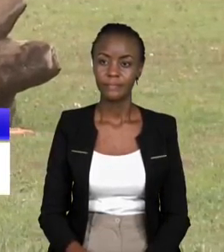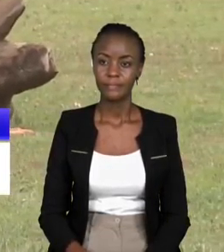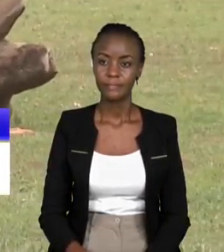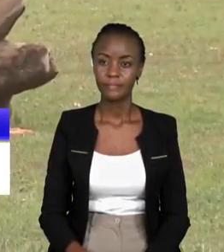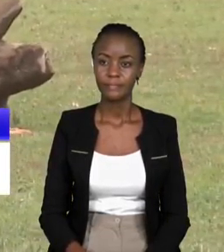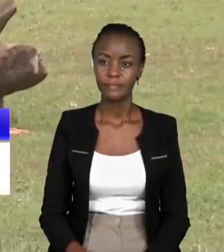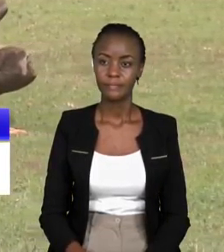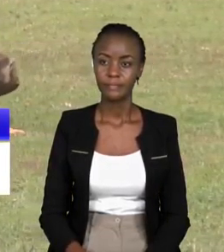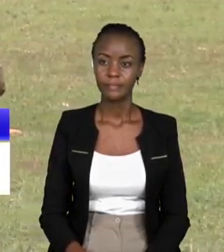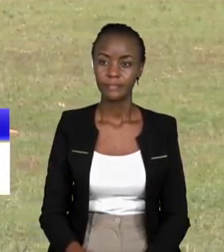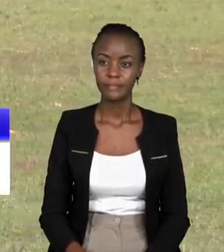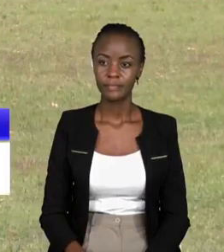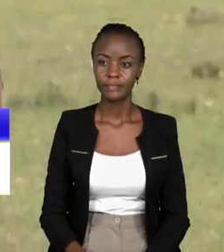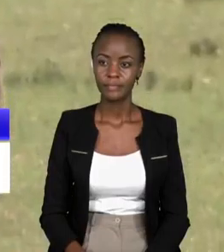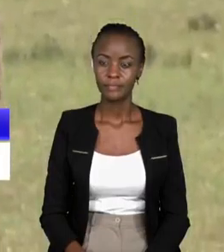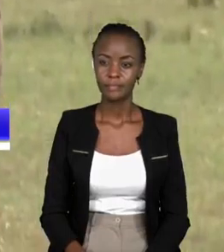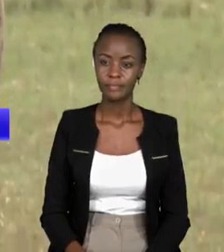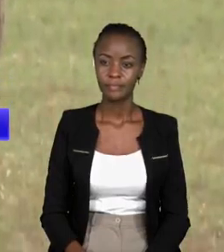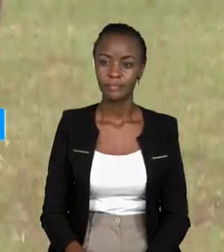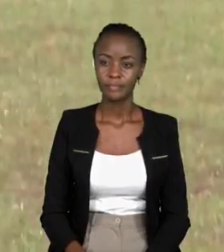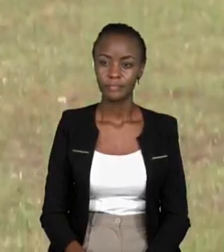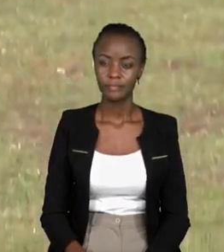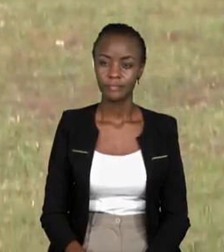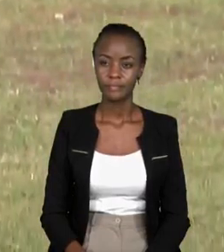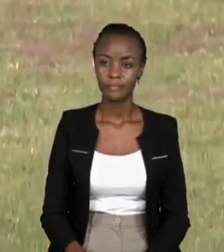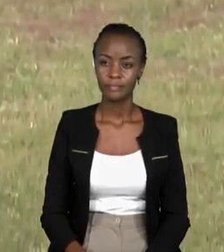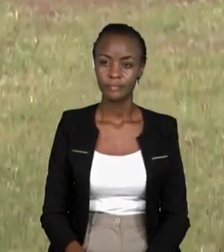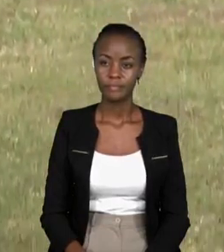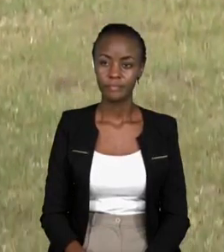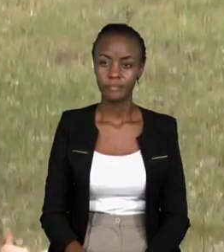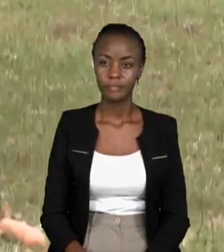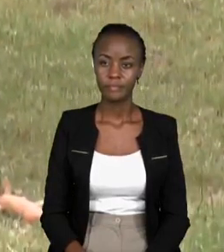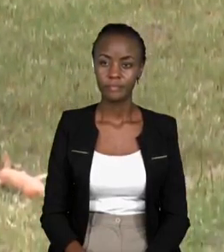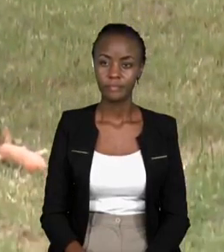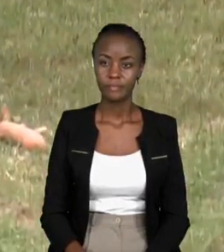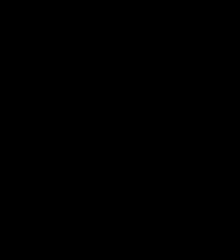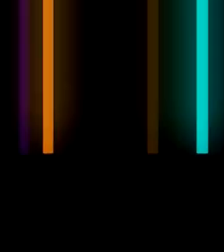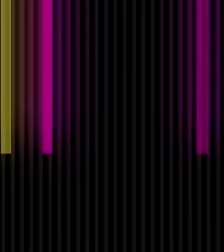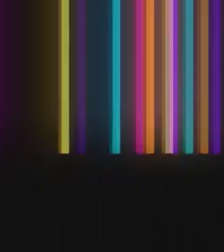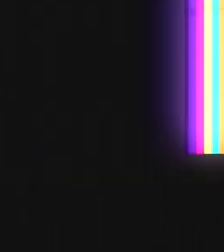Robert Ouma, Switch TV News.